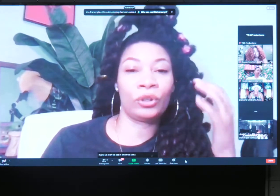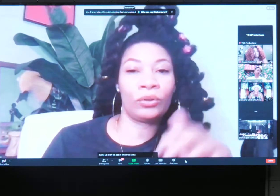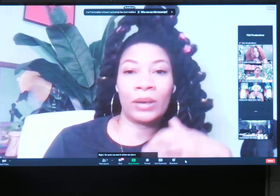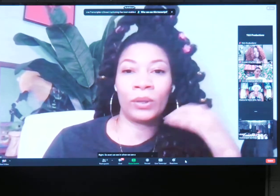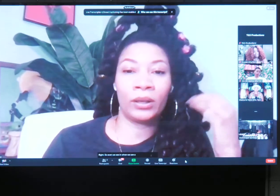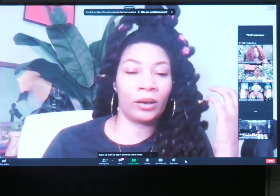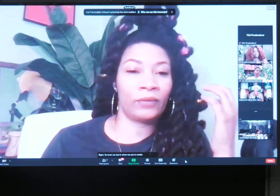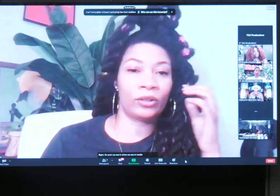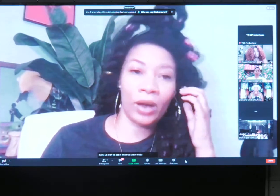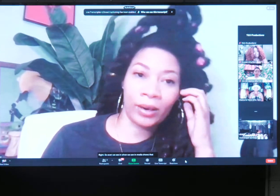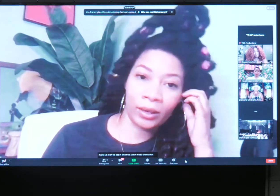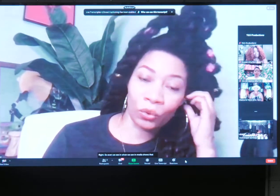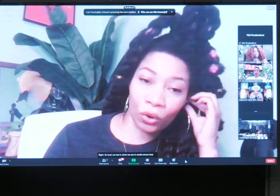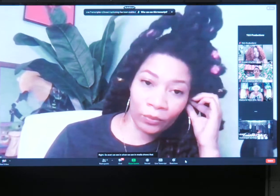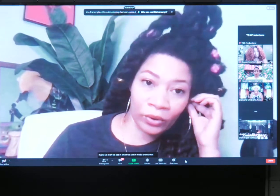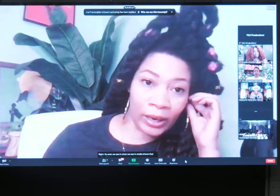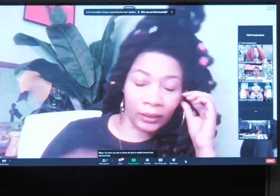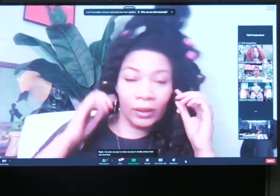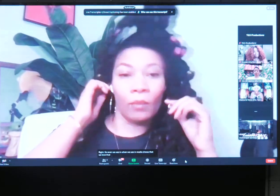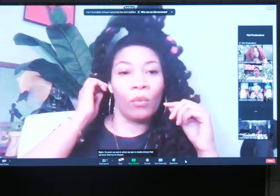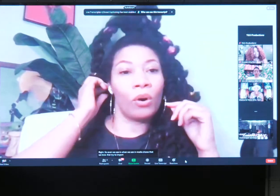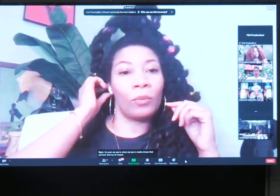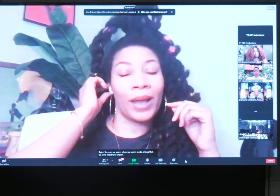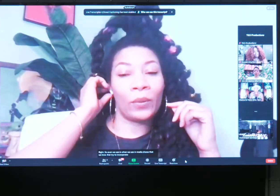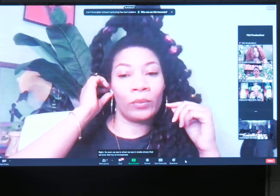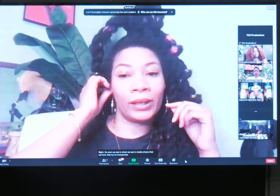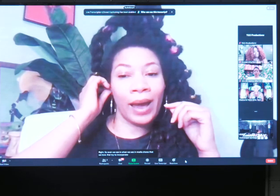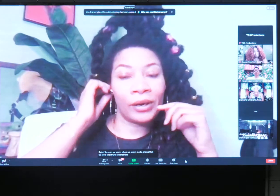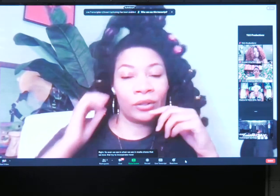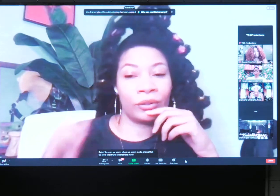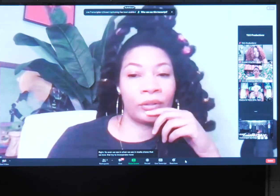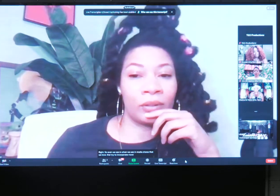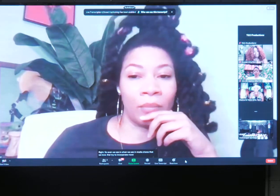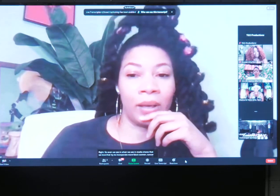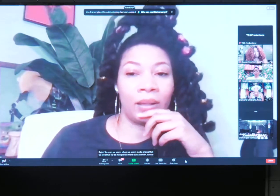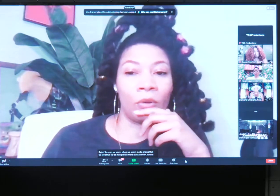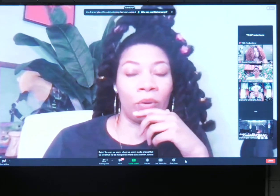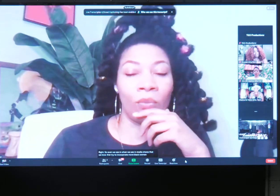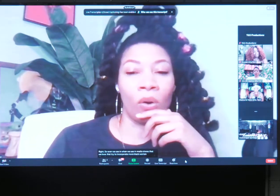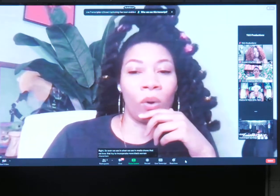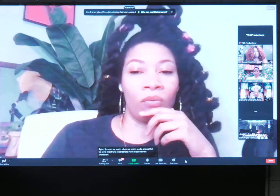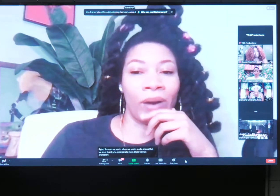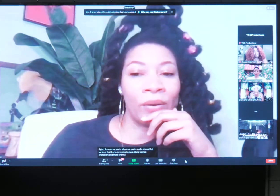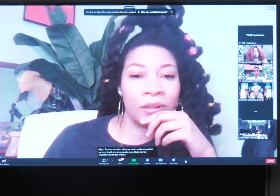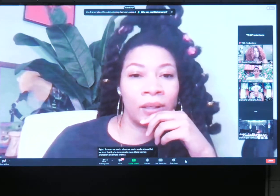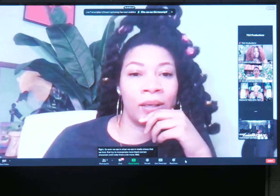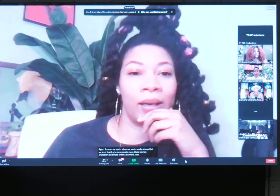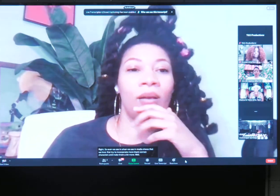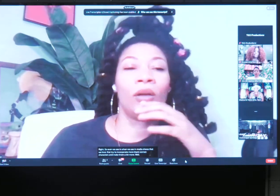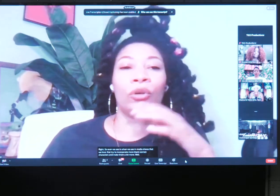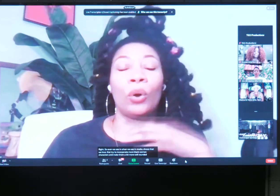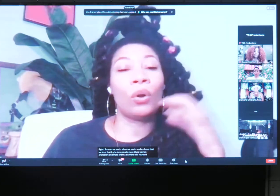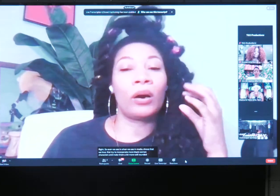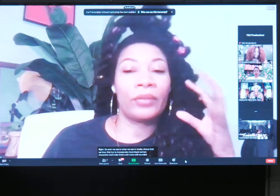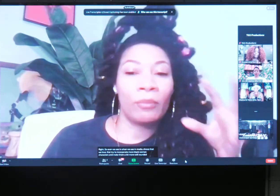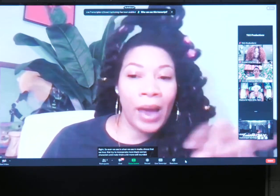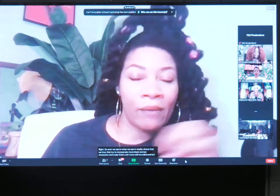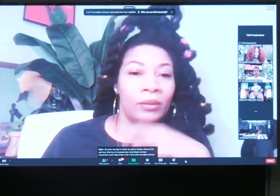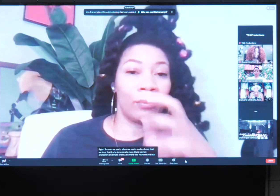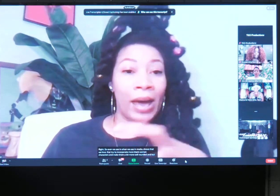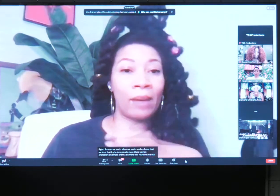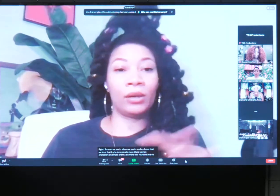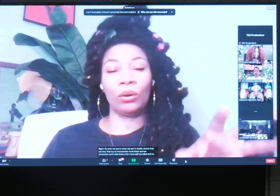media shows that we love that try to incorporate more Black women characters and make them a bit more well-rounded, and no longer